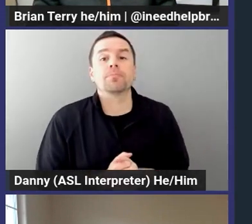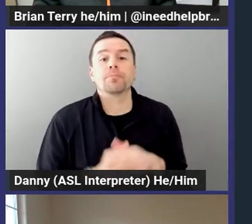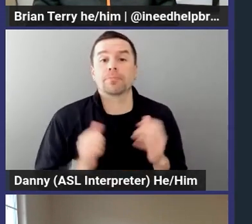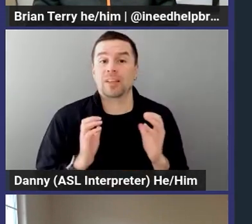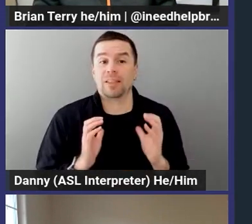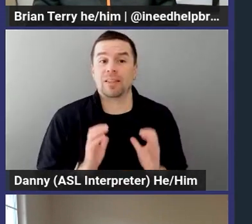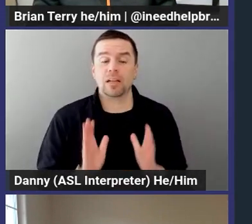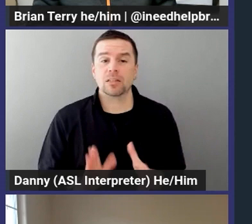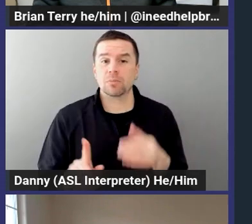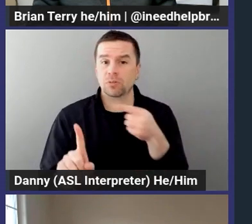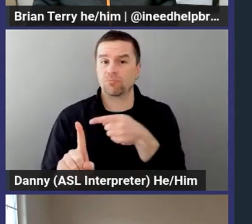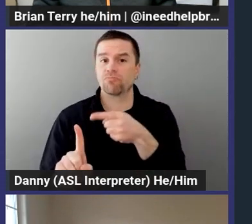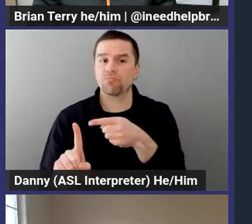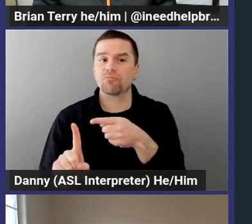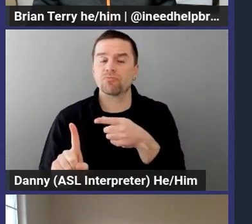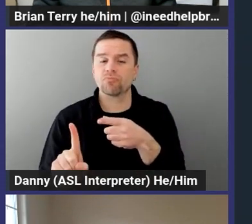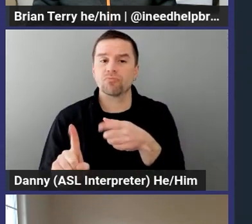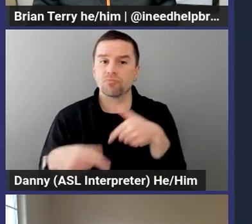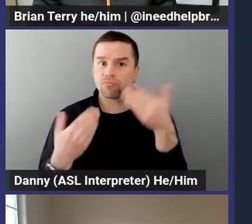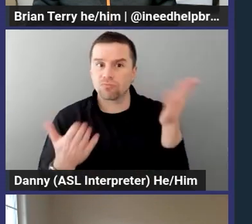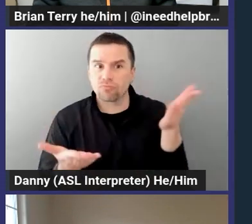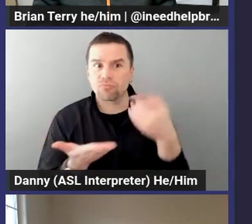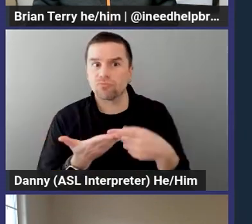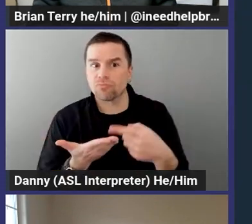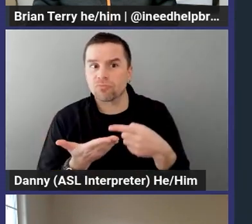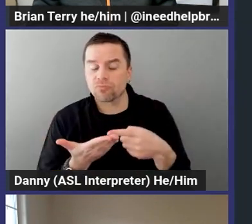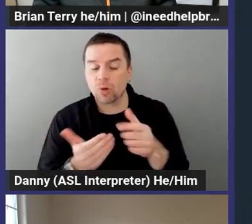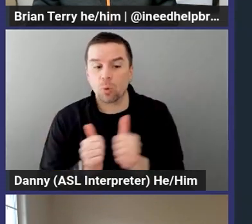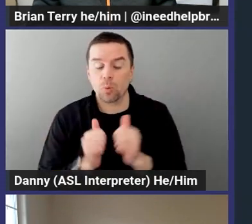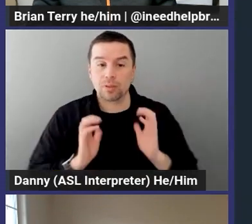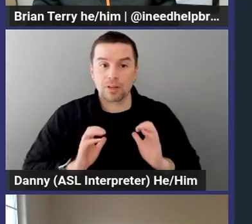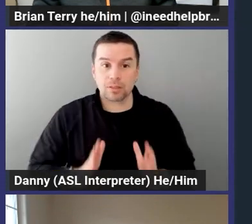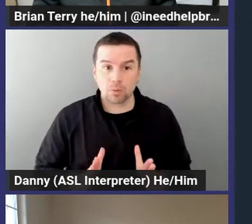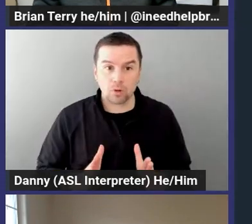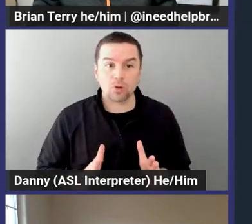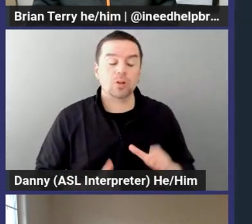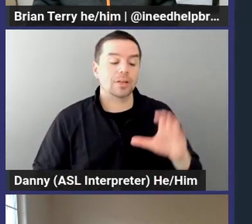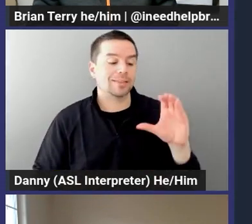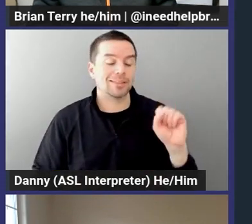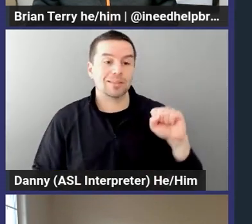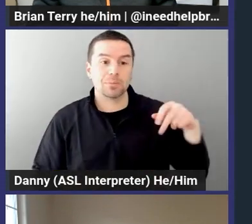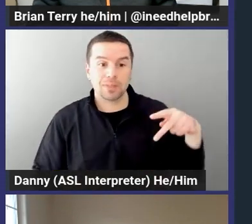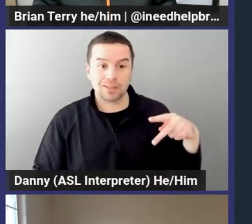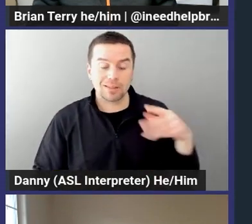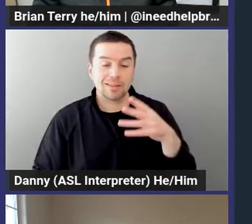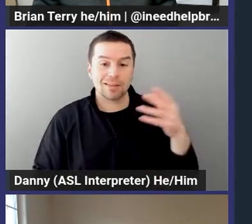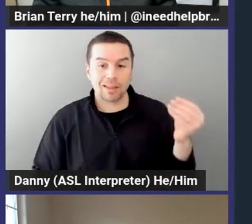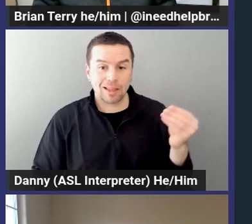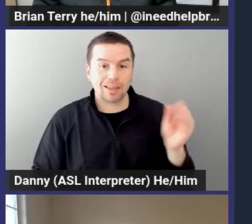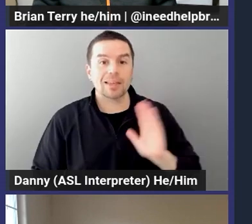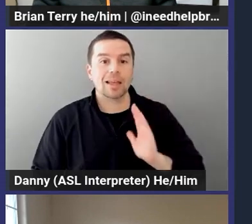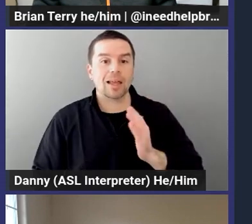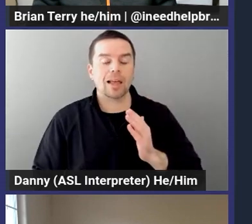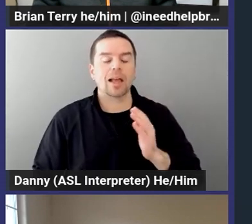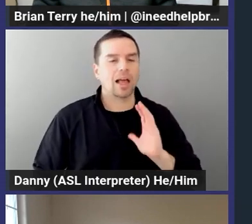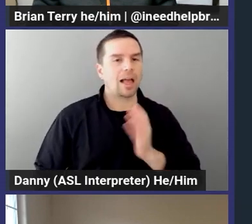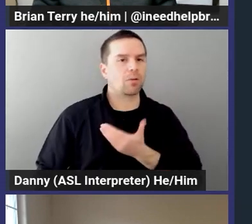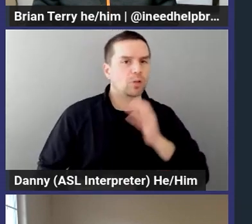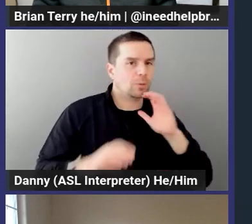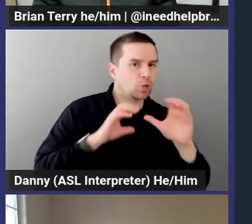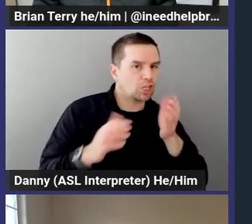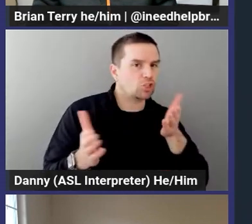proposal after discussing it with the customer, and then the CSP and our communication service provider sets